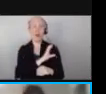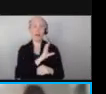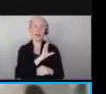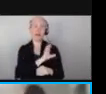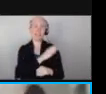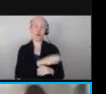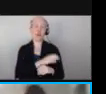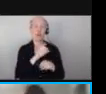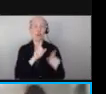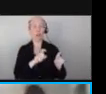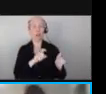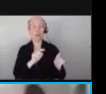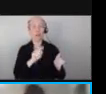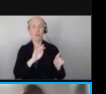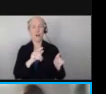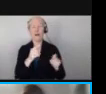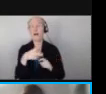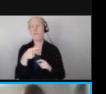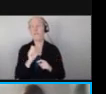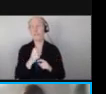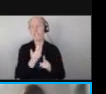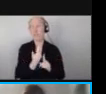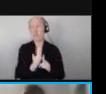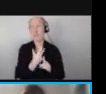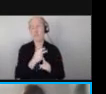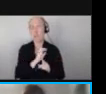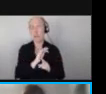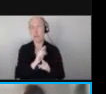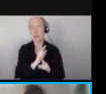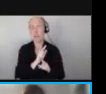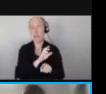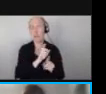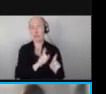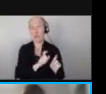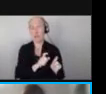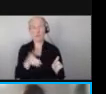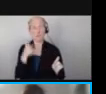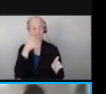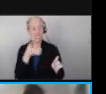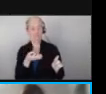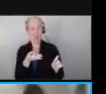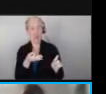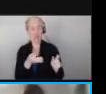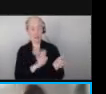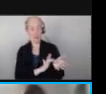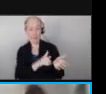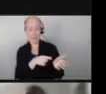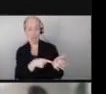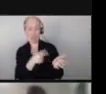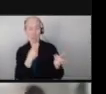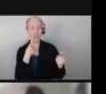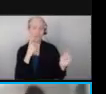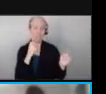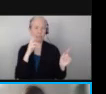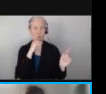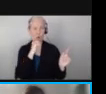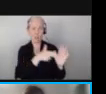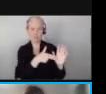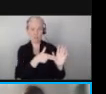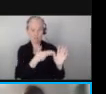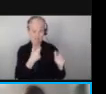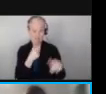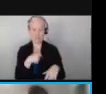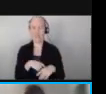not, a phase 3 clinical trial in particular, to determine whether or not a medication is effective. Throughout this